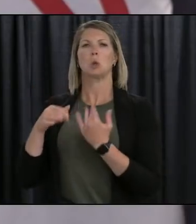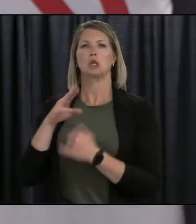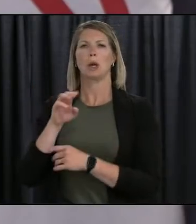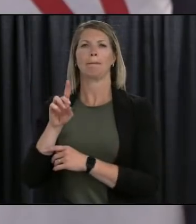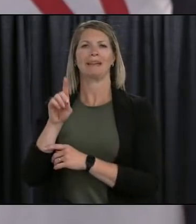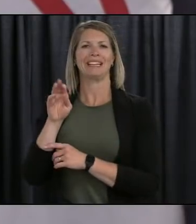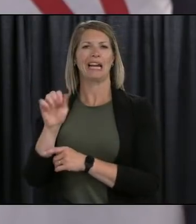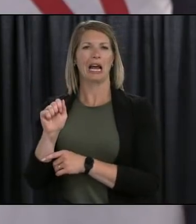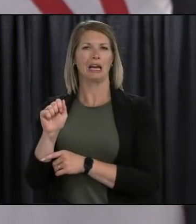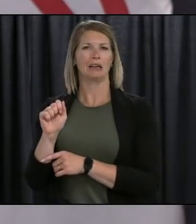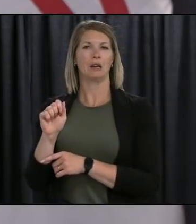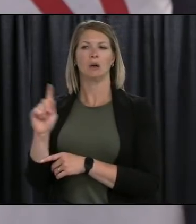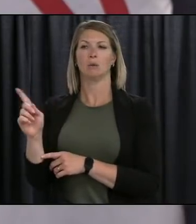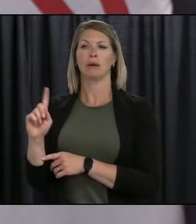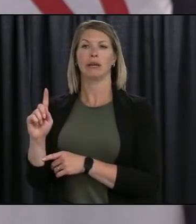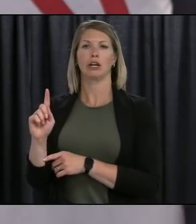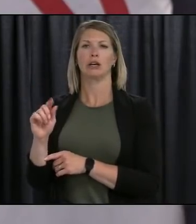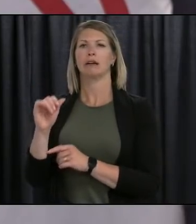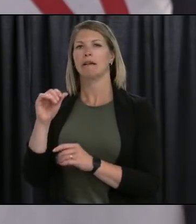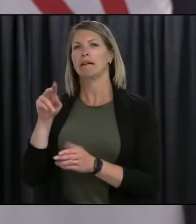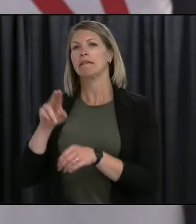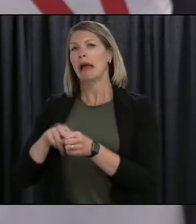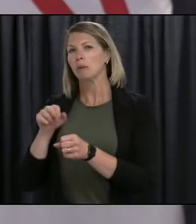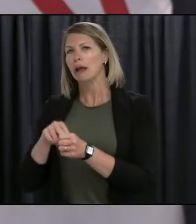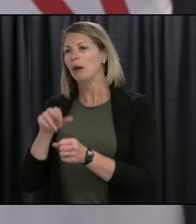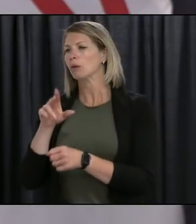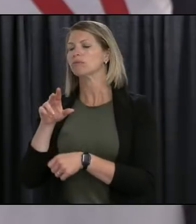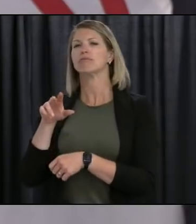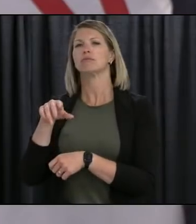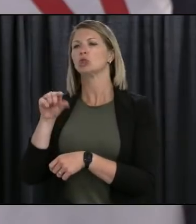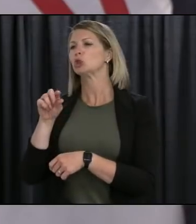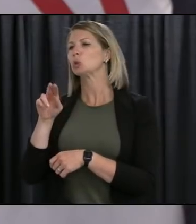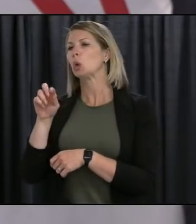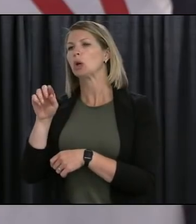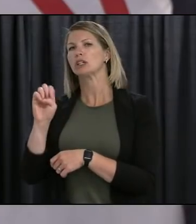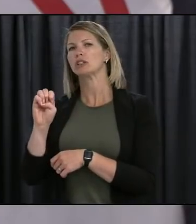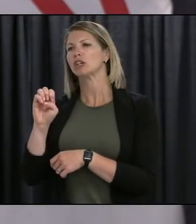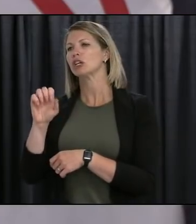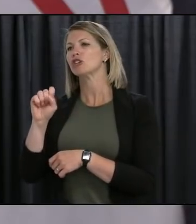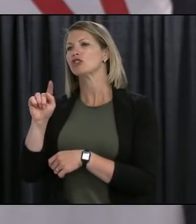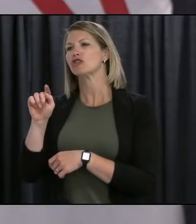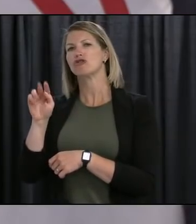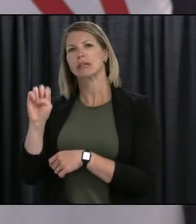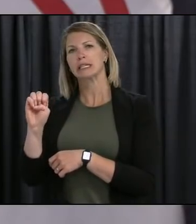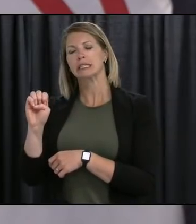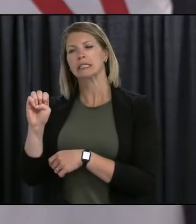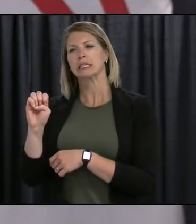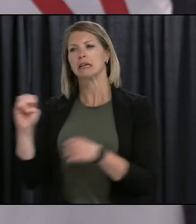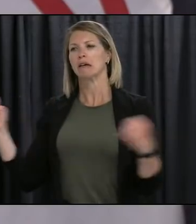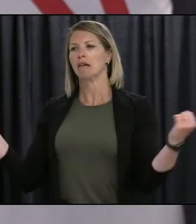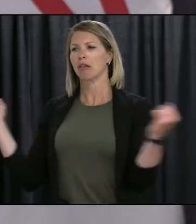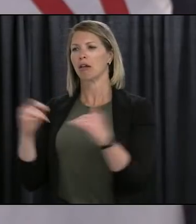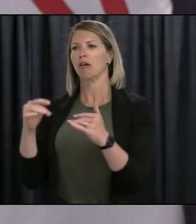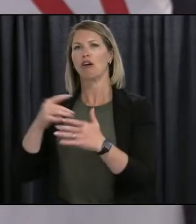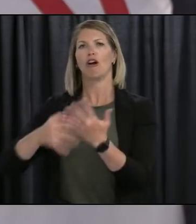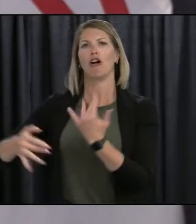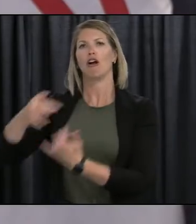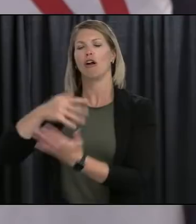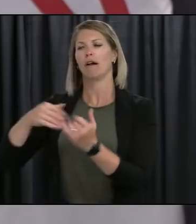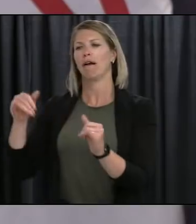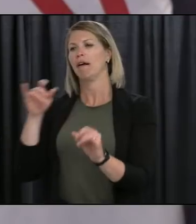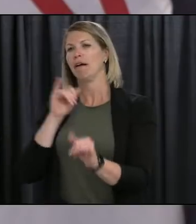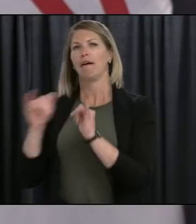of George Street, can put us back on our plan of moving forward. I've said it often since then that